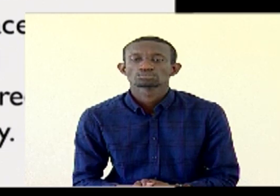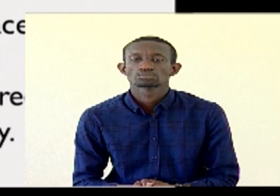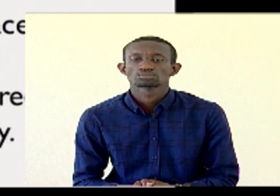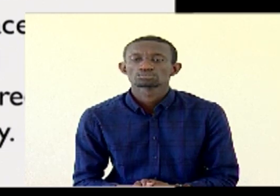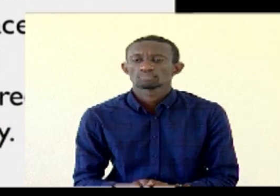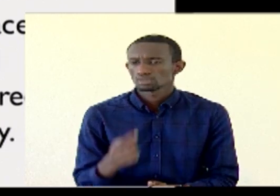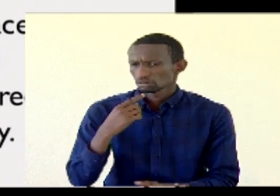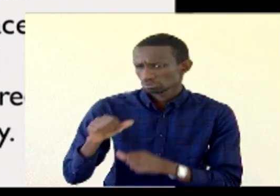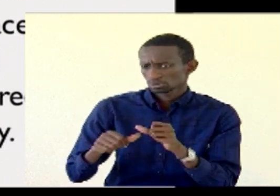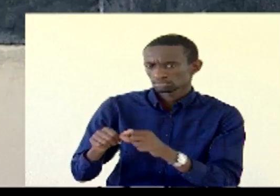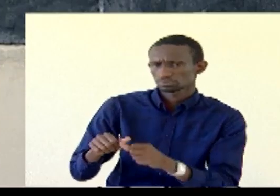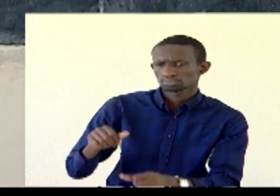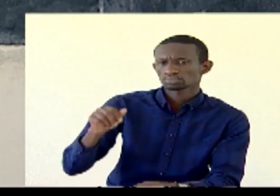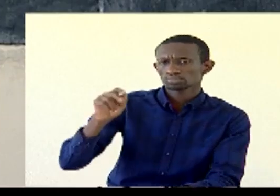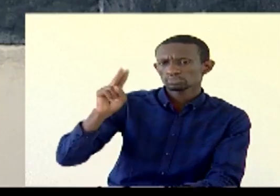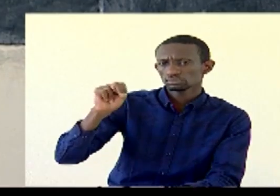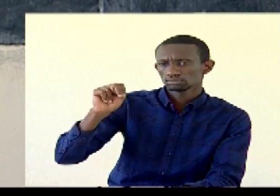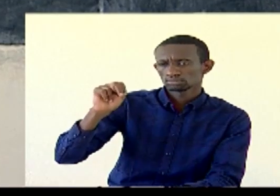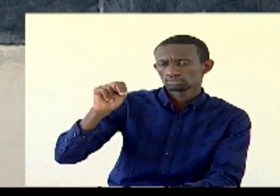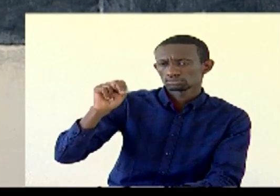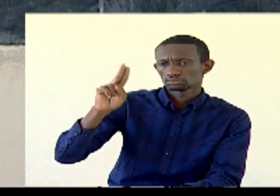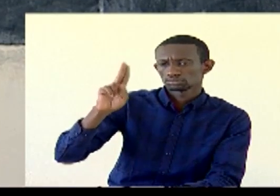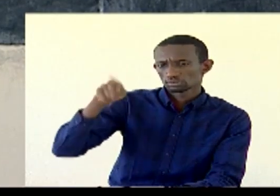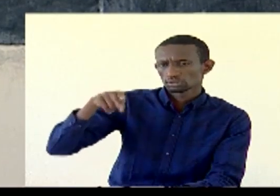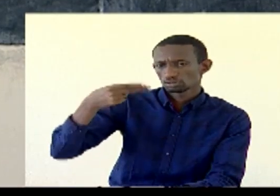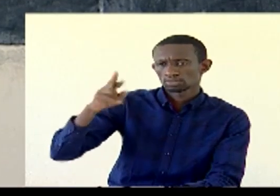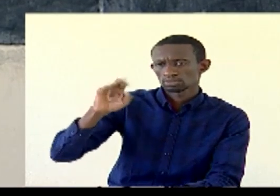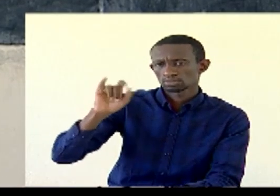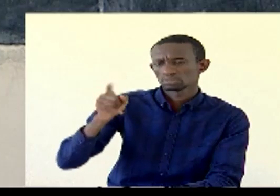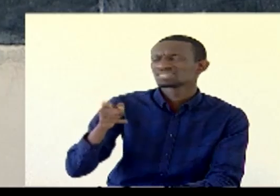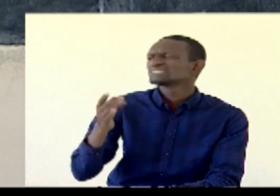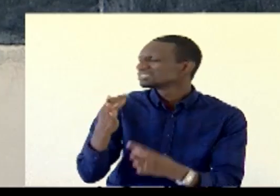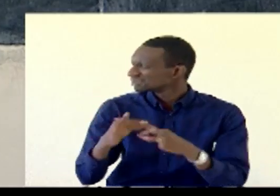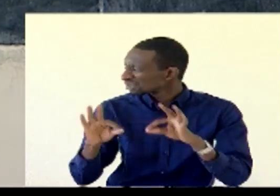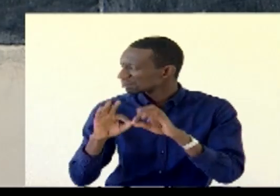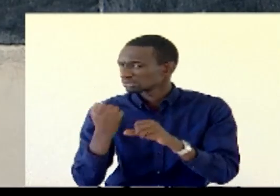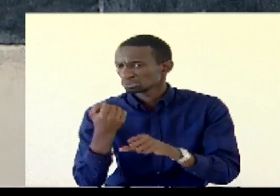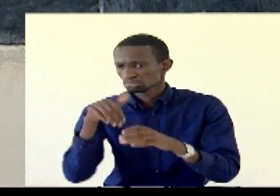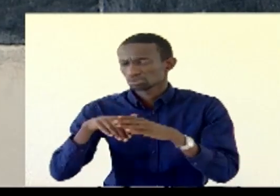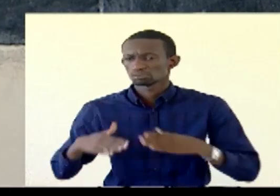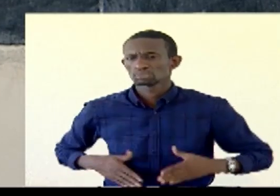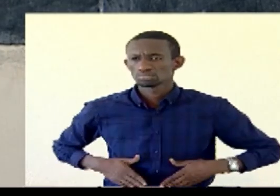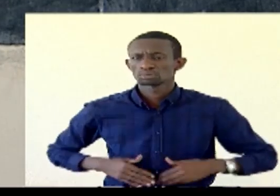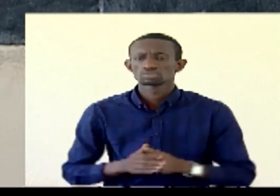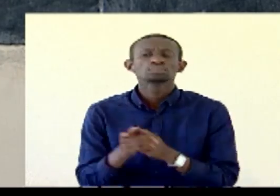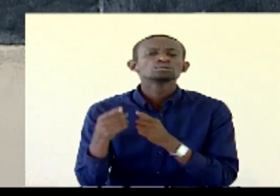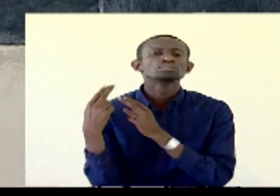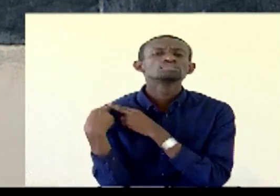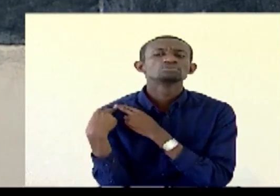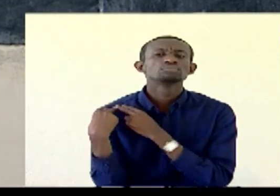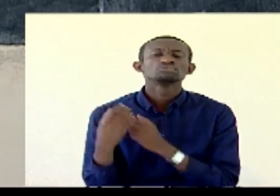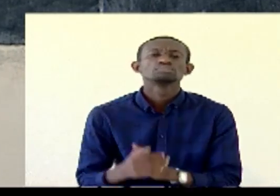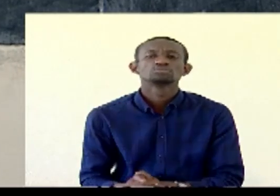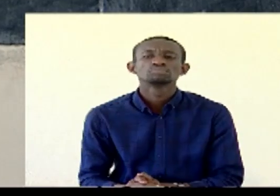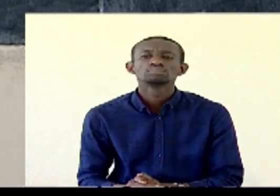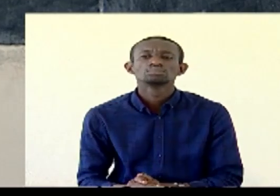talk about the nephron, as I mentioned it. The nephron is the most important function of the kidney, and it is responsible